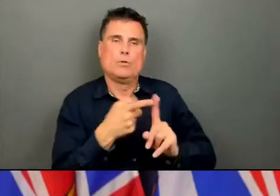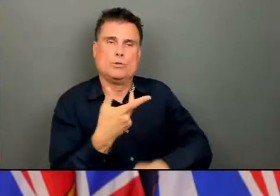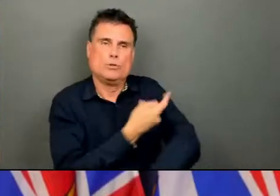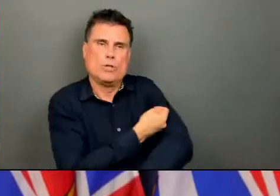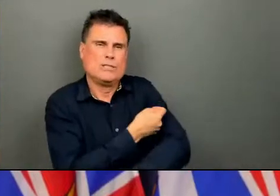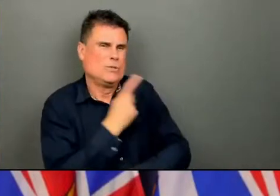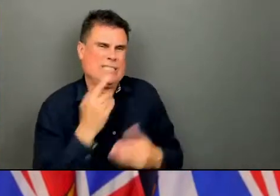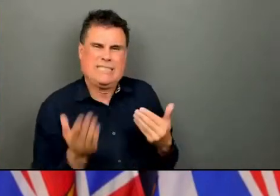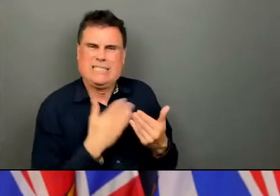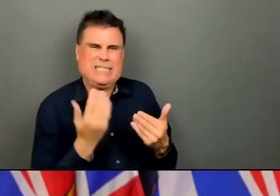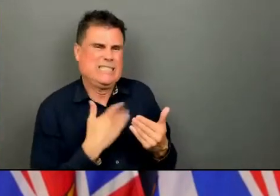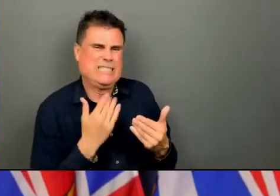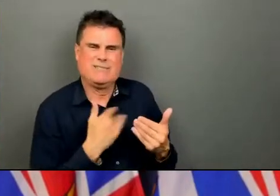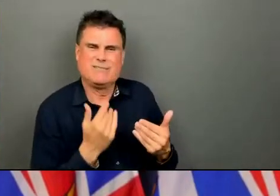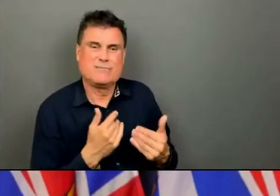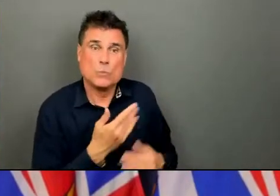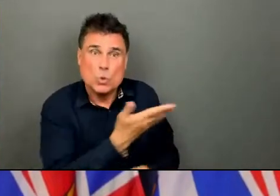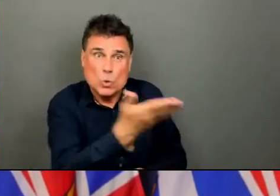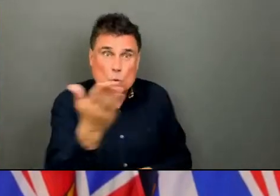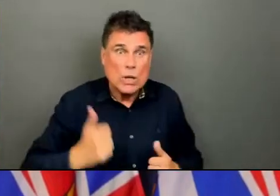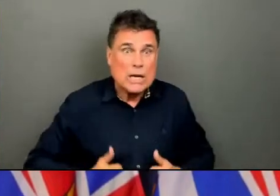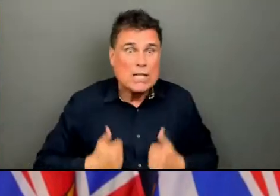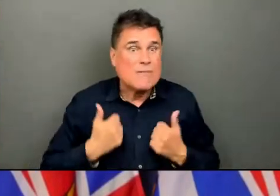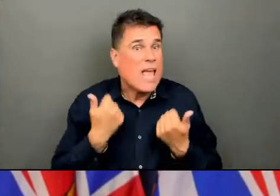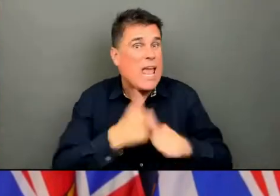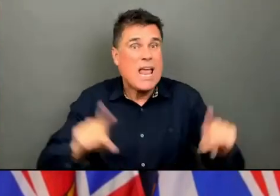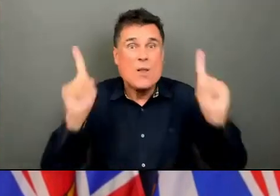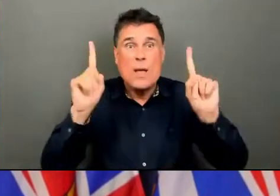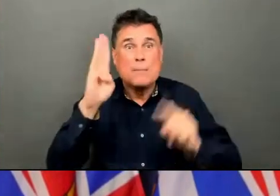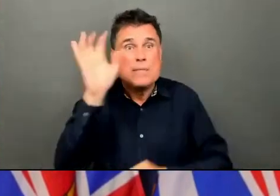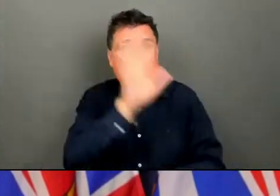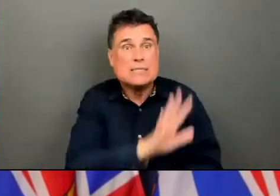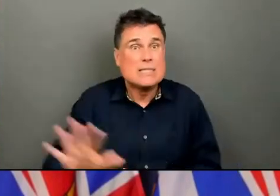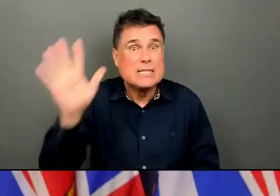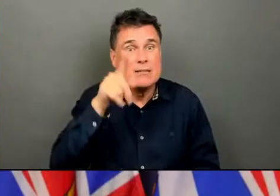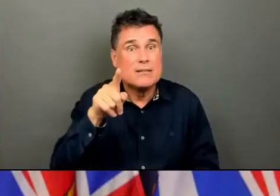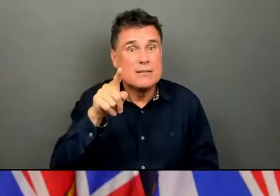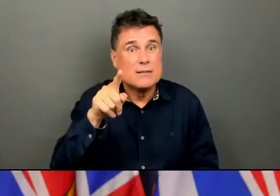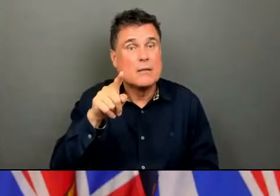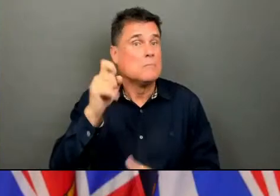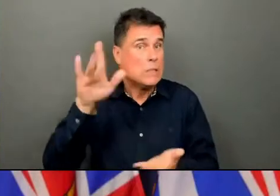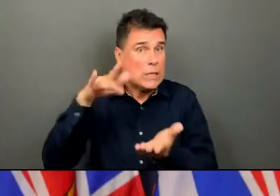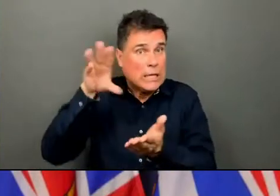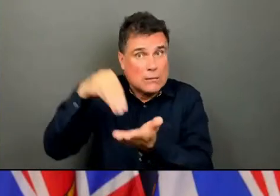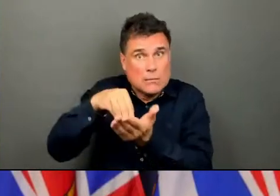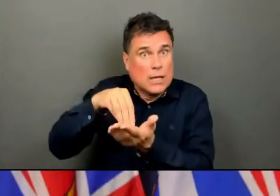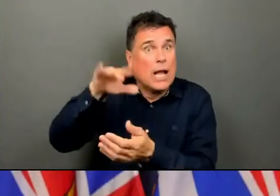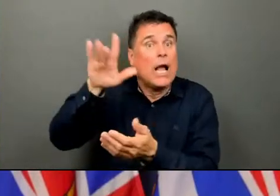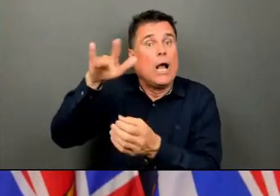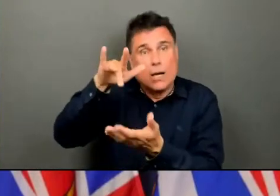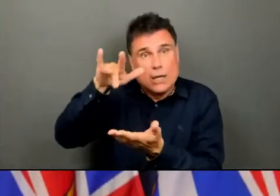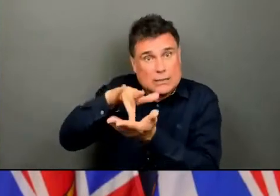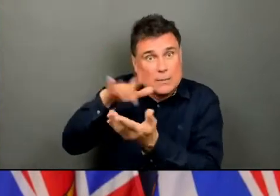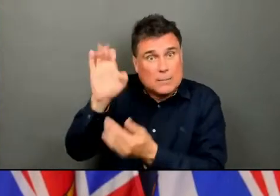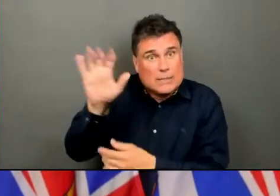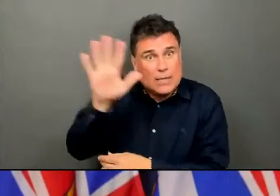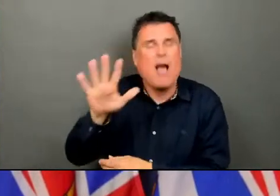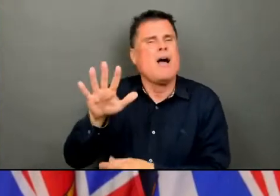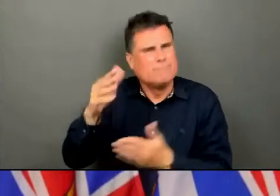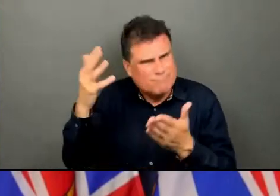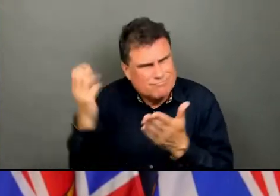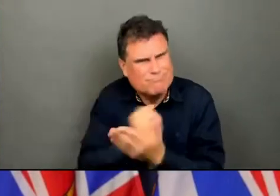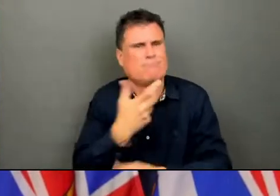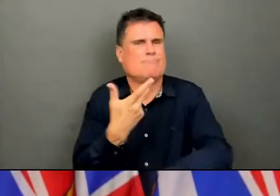BC, but particularly in Interior Health and Northern Health, this is the time to get vaccinated. And all of the things that come